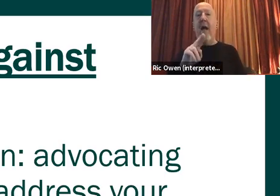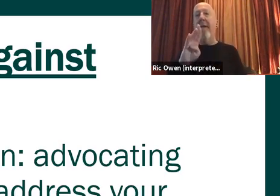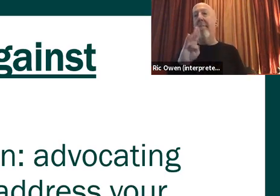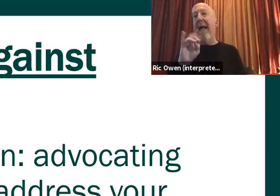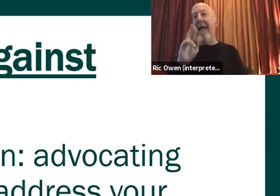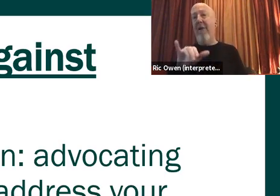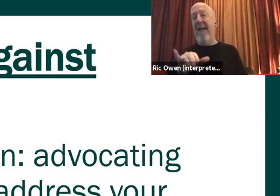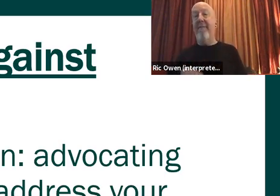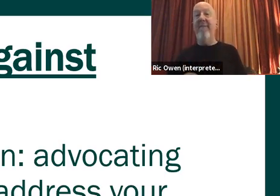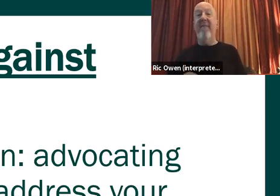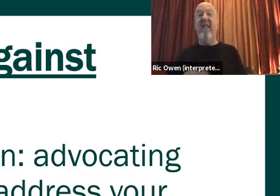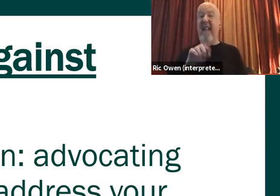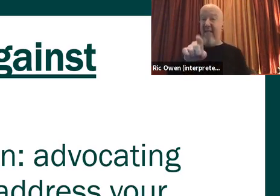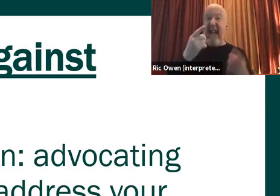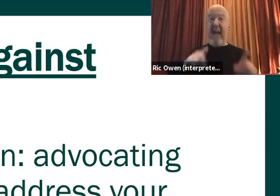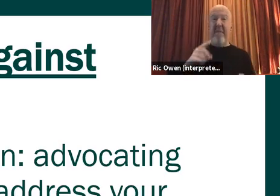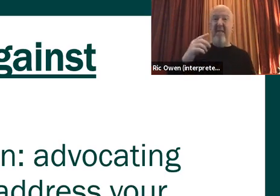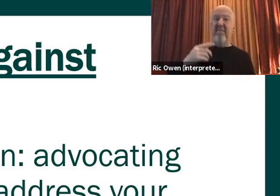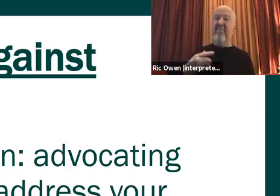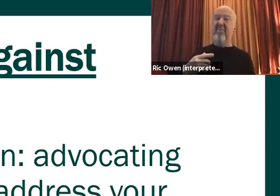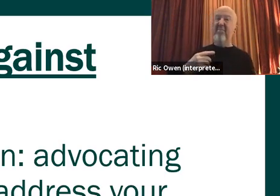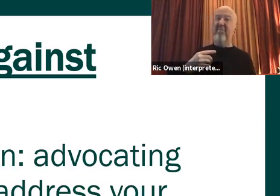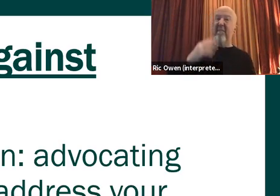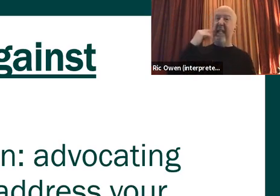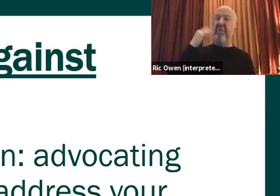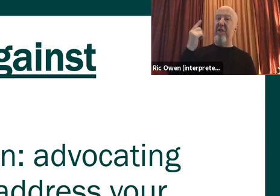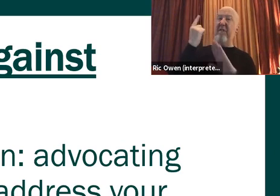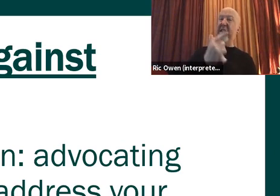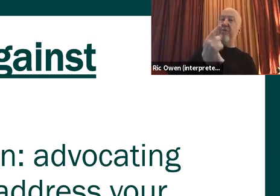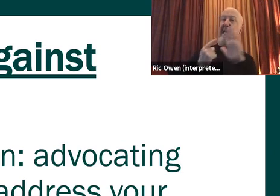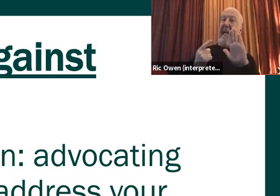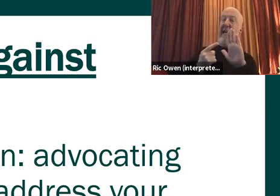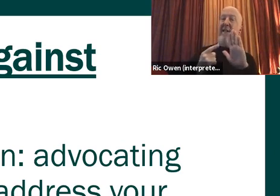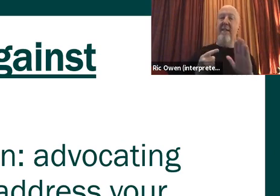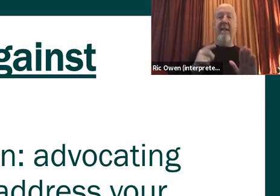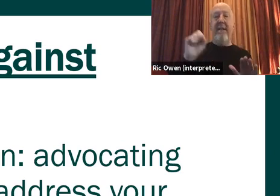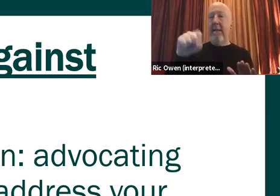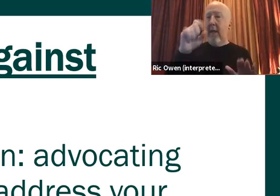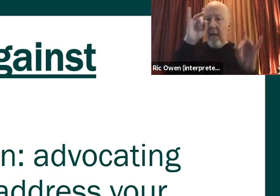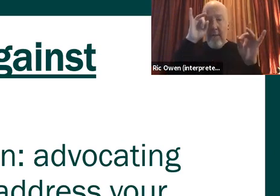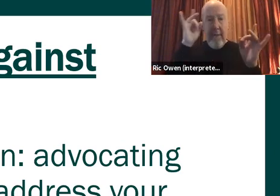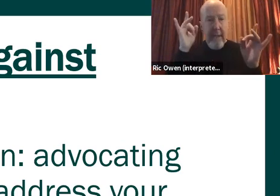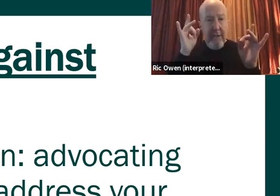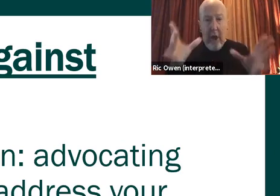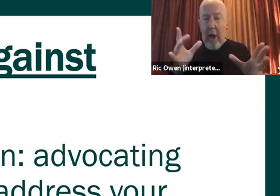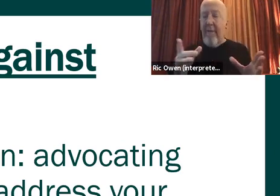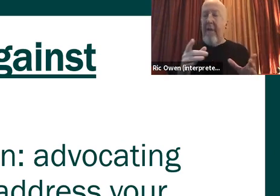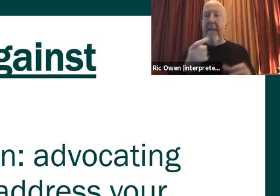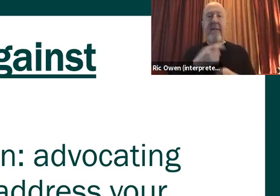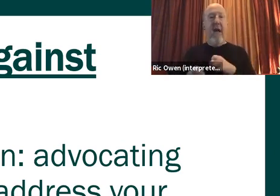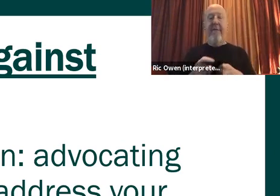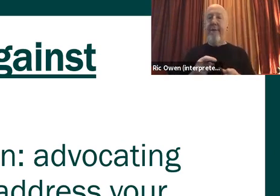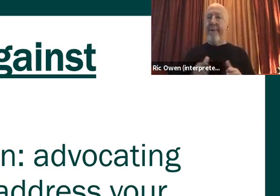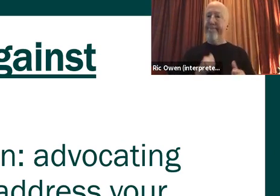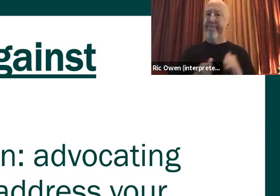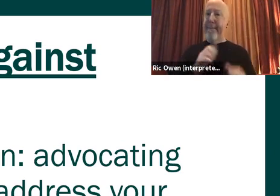If you are discriminated against, and this is awful and hard to speak up, but we